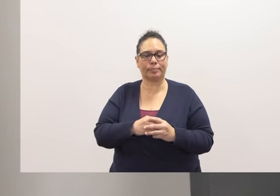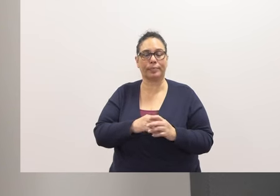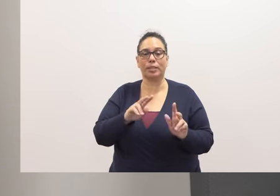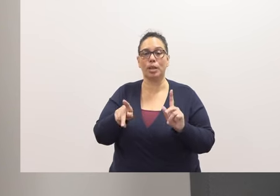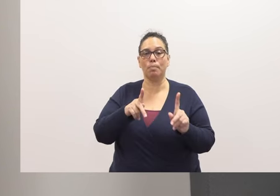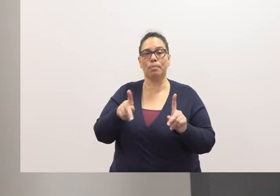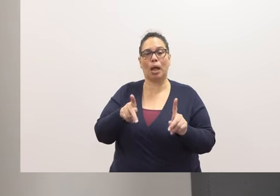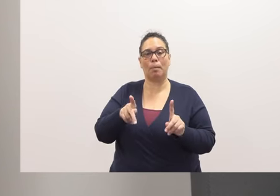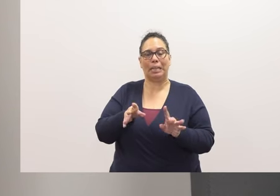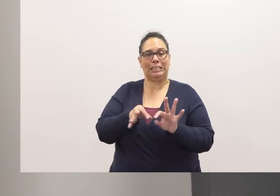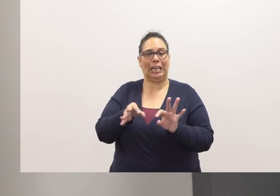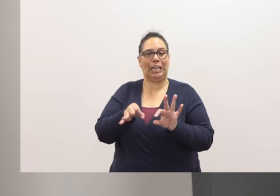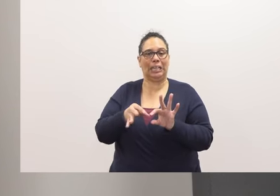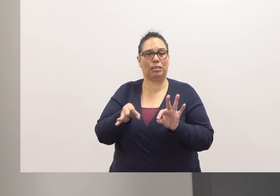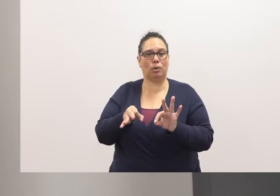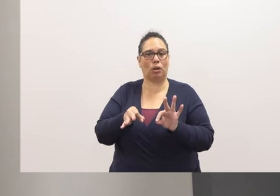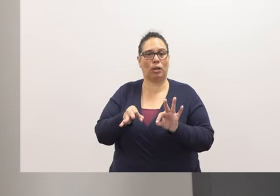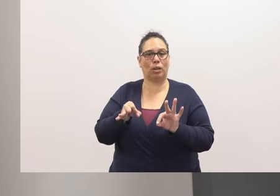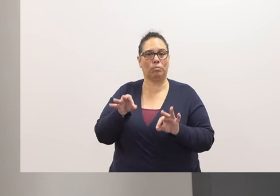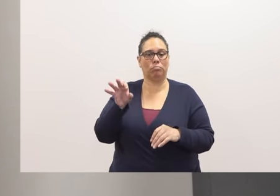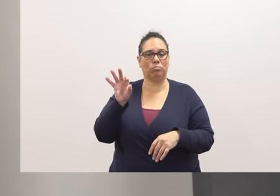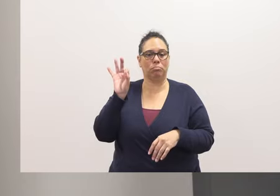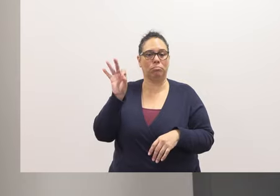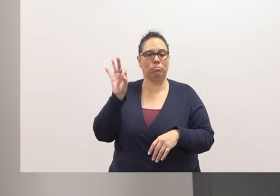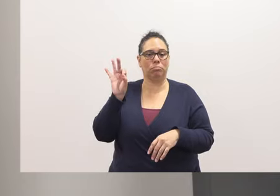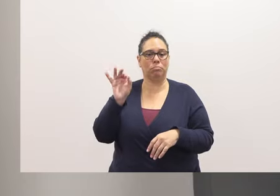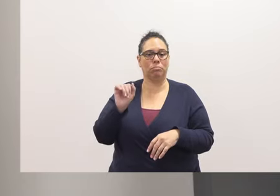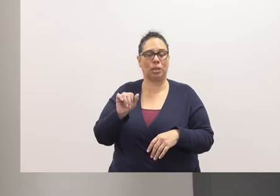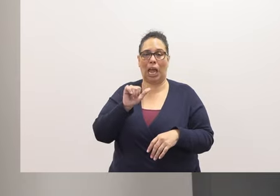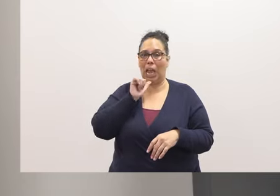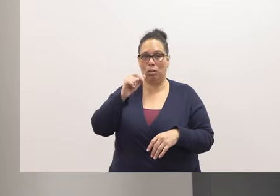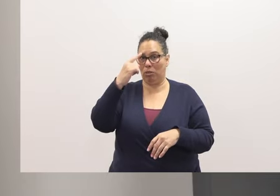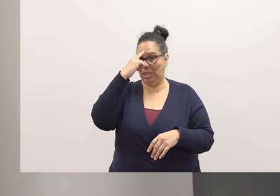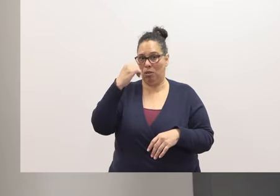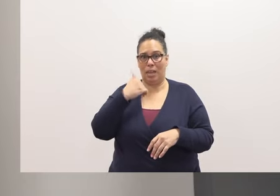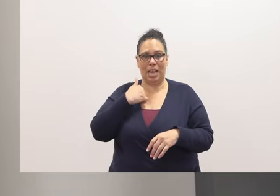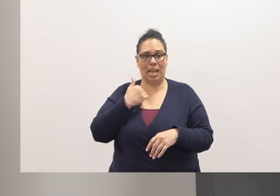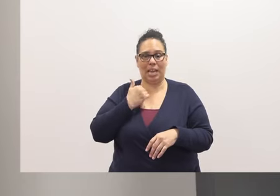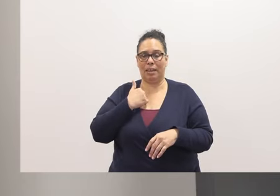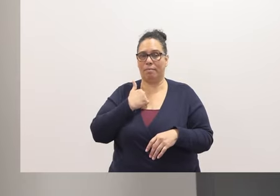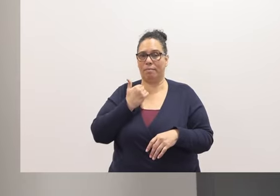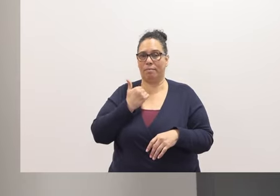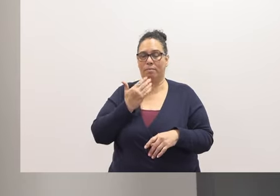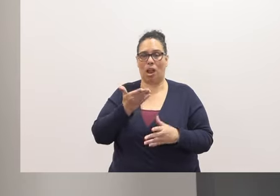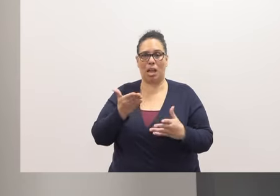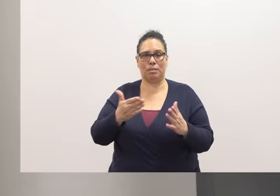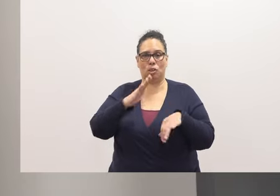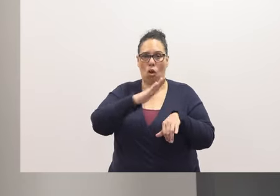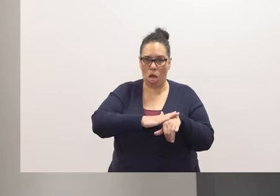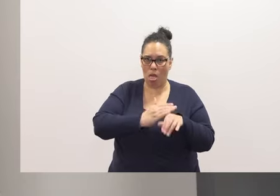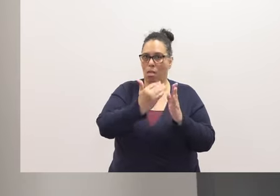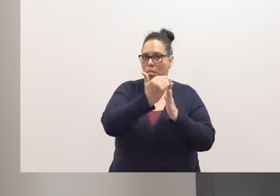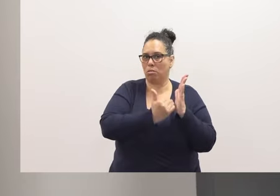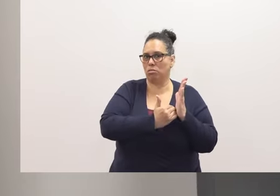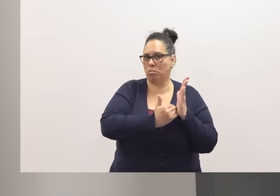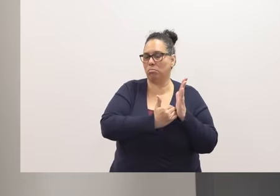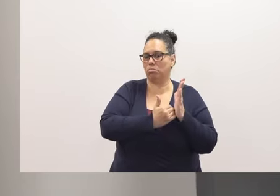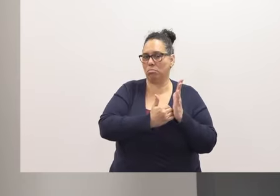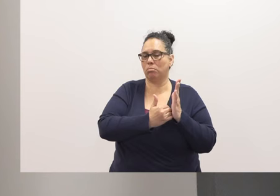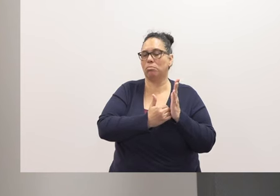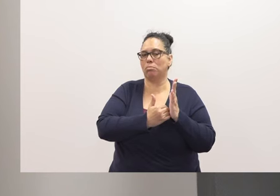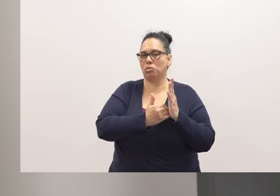public testimony. I don't believe we have any for items on the agenda.